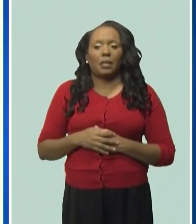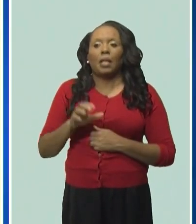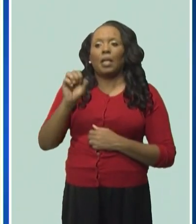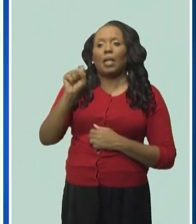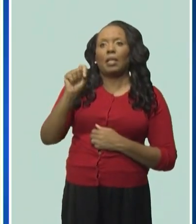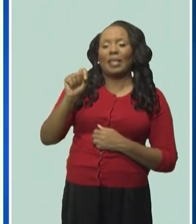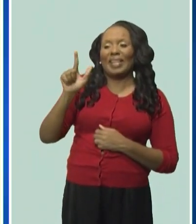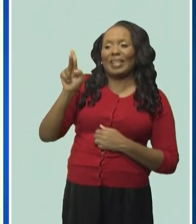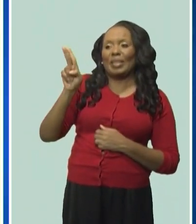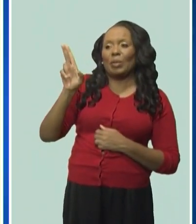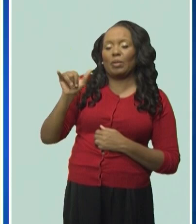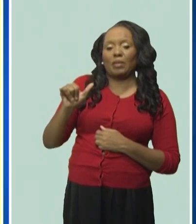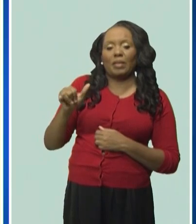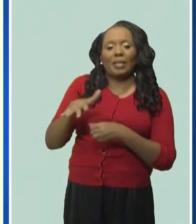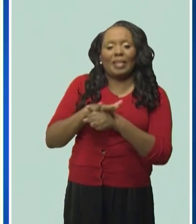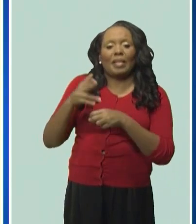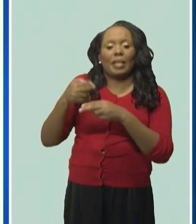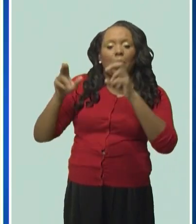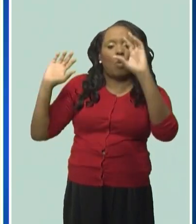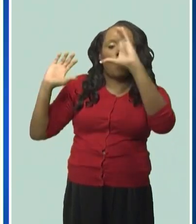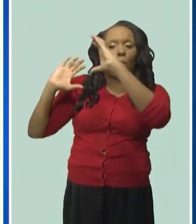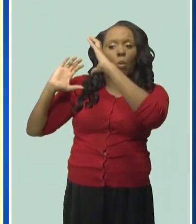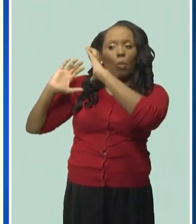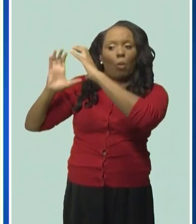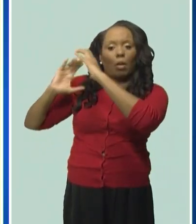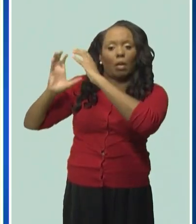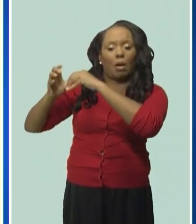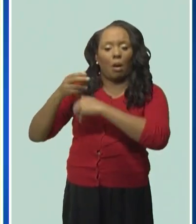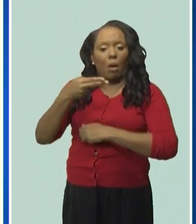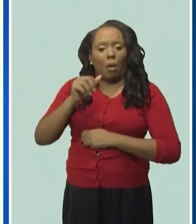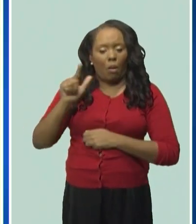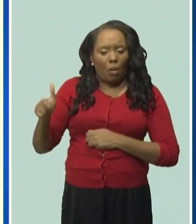Coconut Hall, it's another 20.